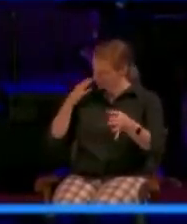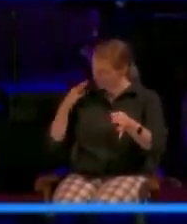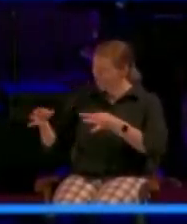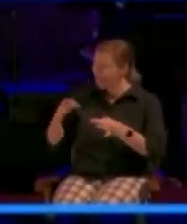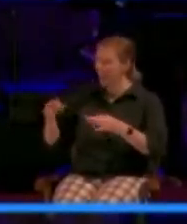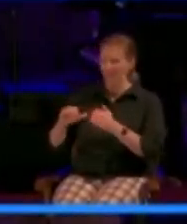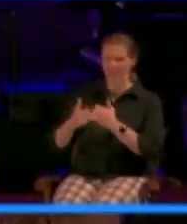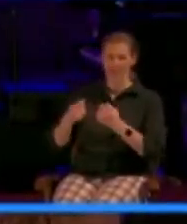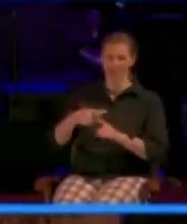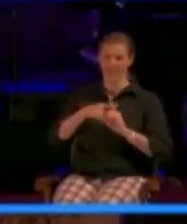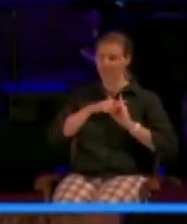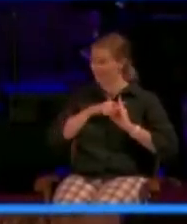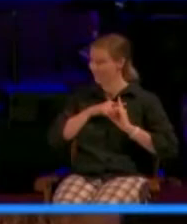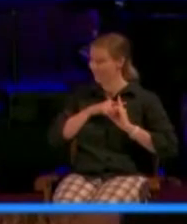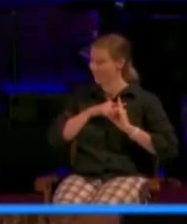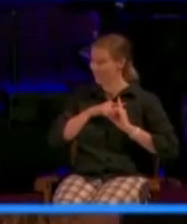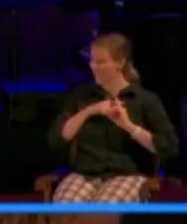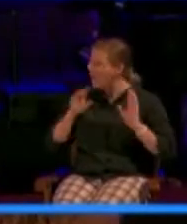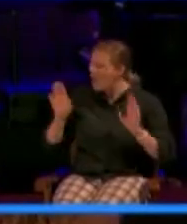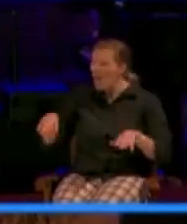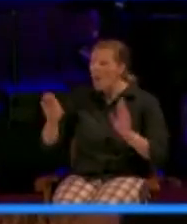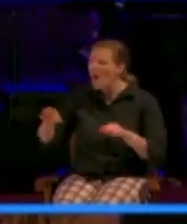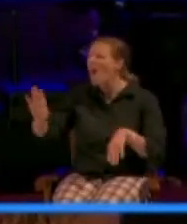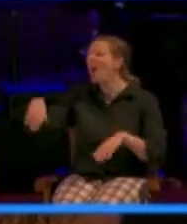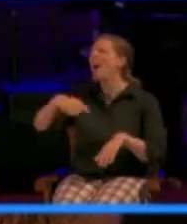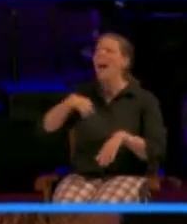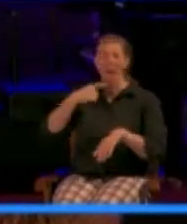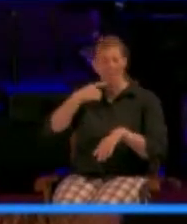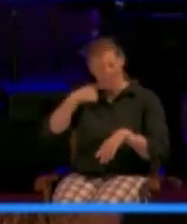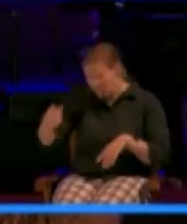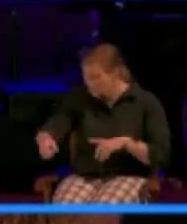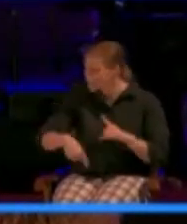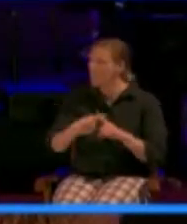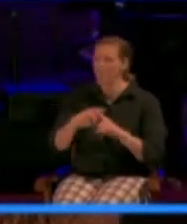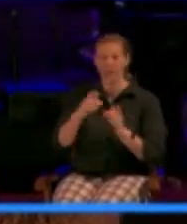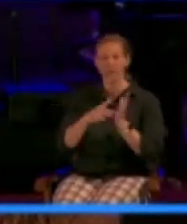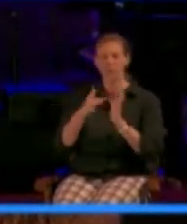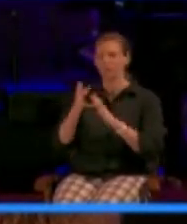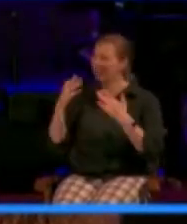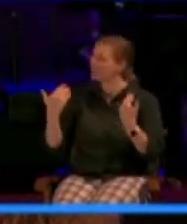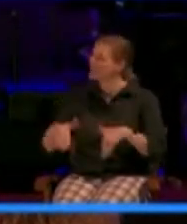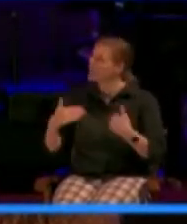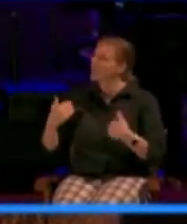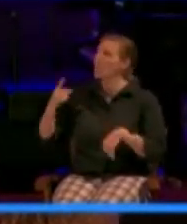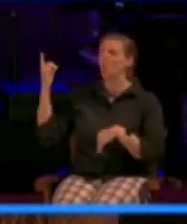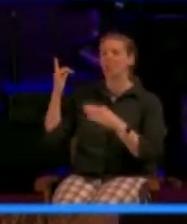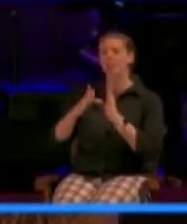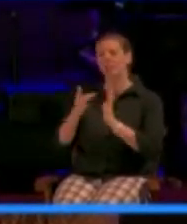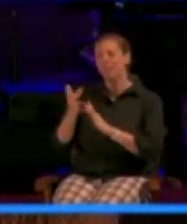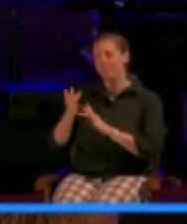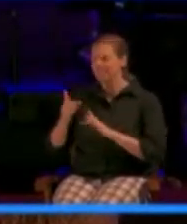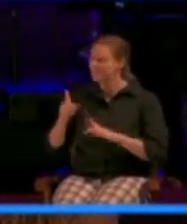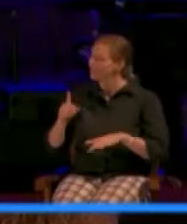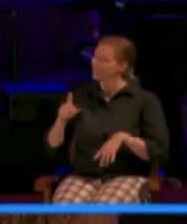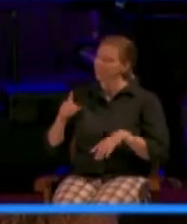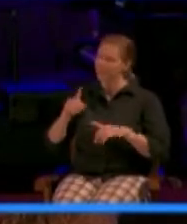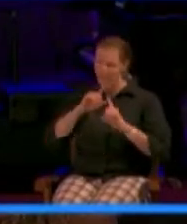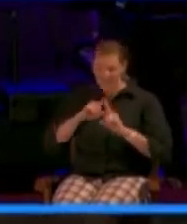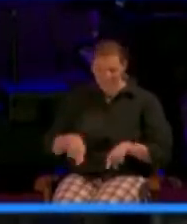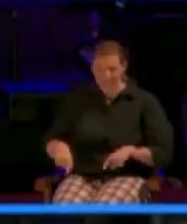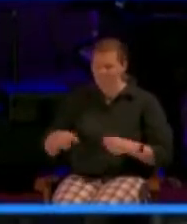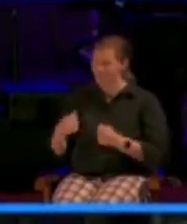Jesus is the answer. What you need to do is repent of your sin and give your heart and life to Christ, and you need to trust Him and die to your